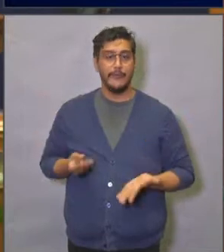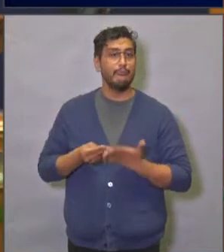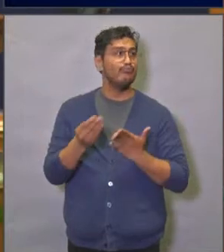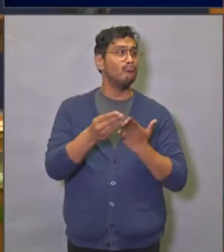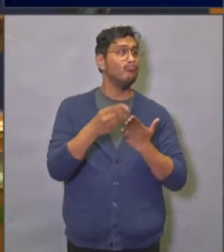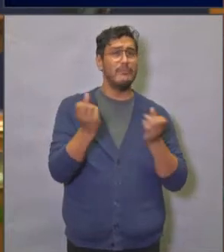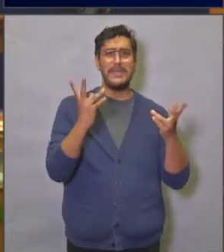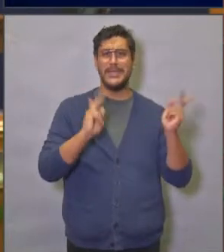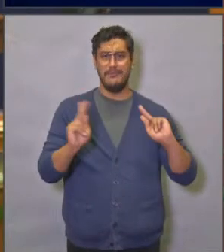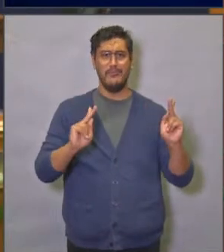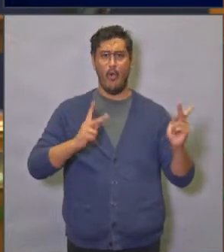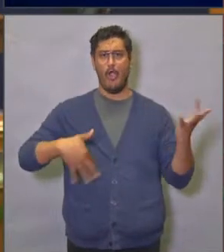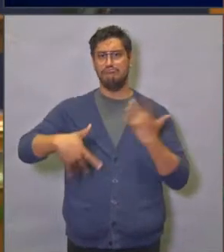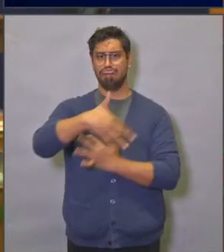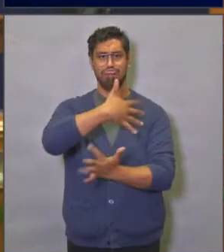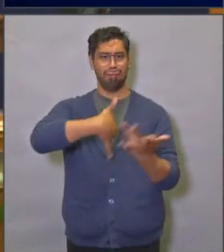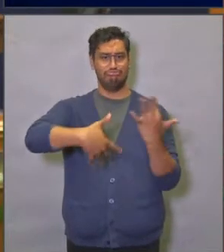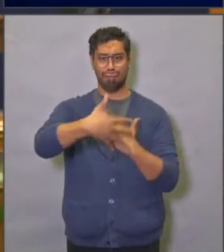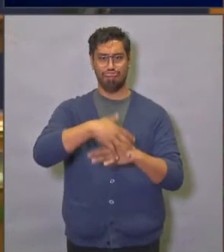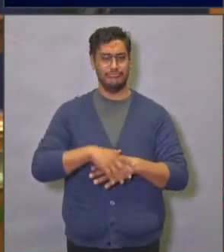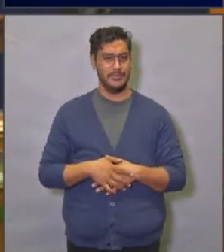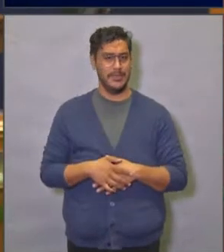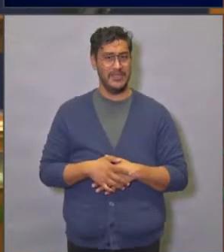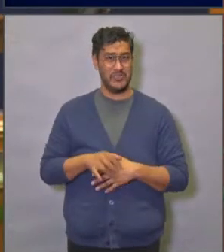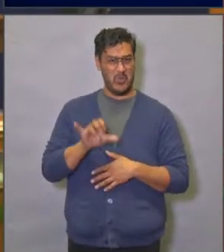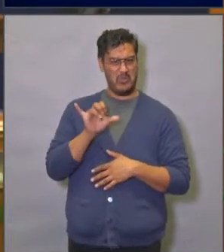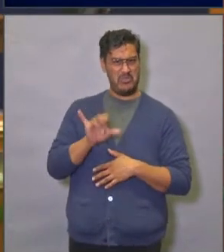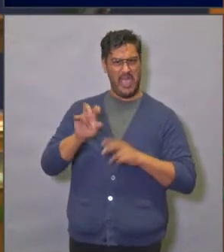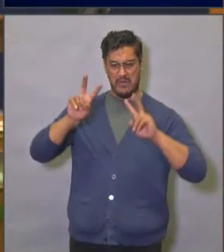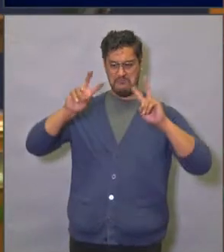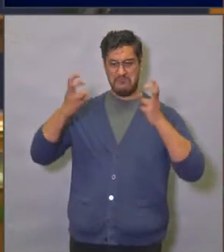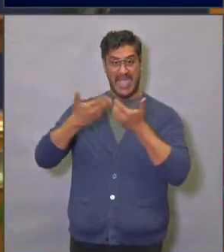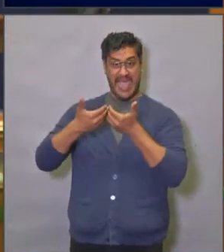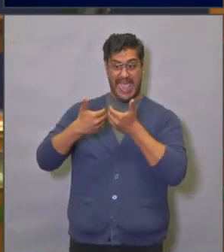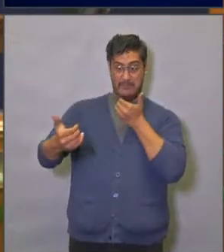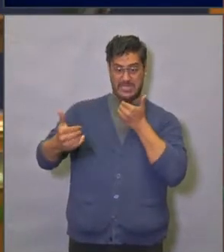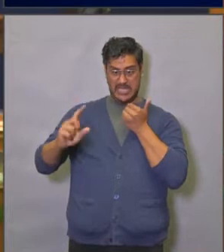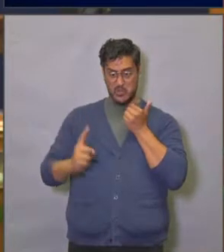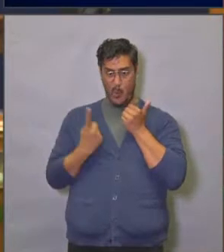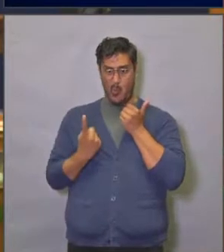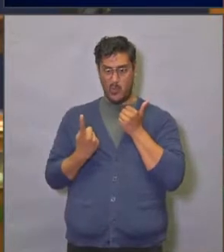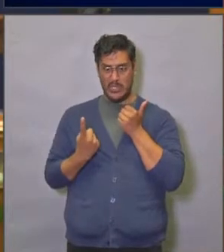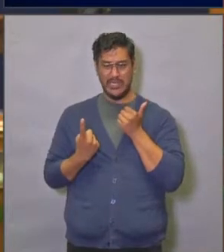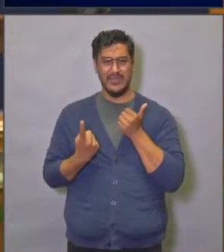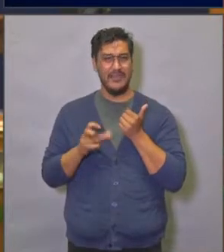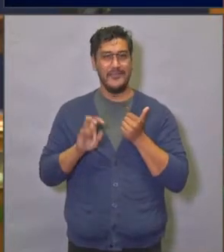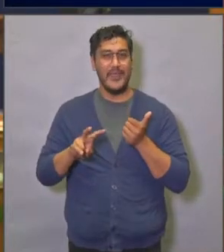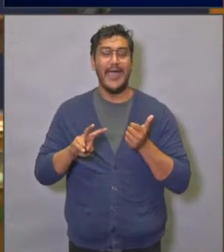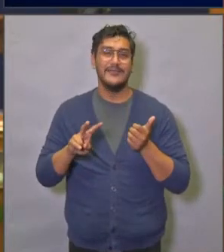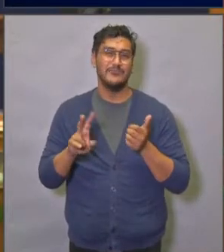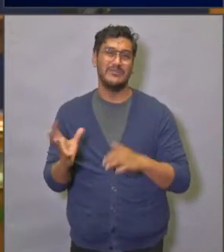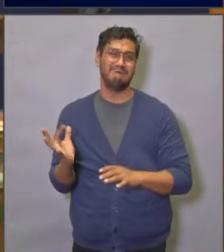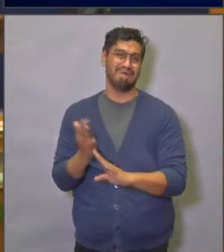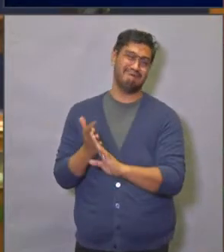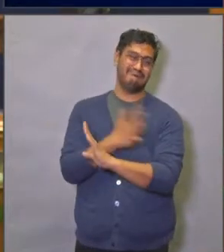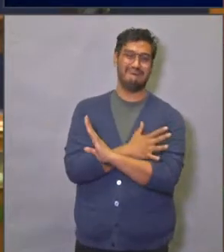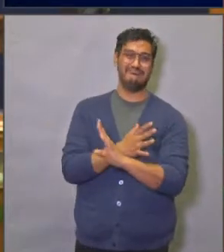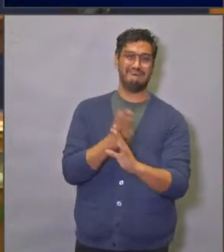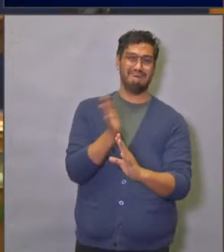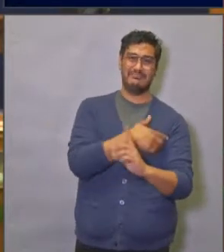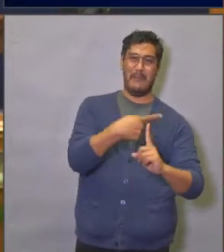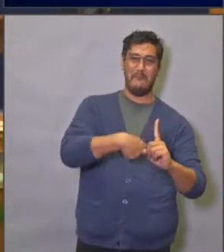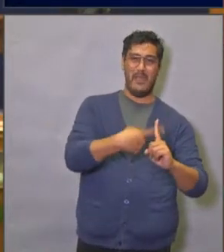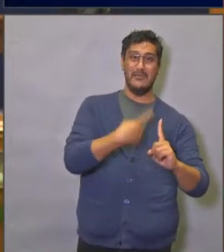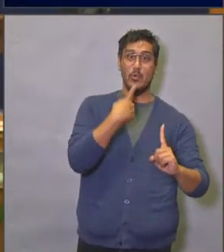intermingling. So abstinence only to me is more like safer at home, when we really asked you to do absolutely